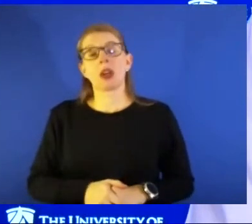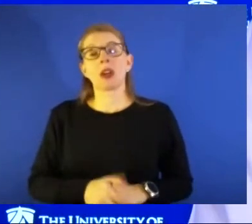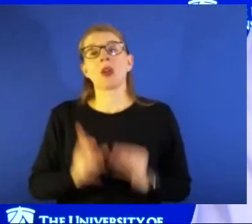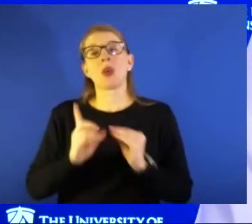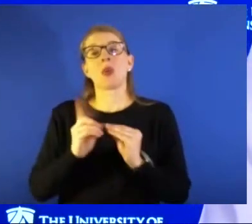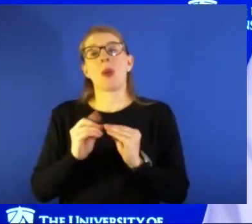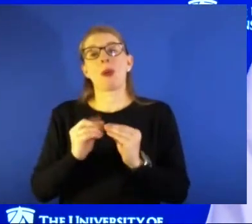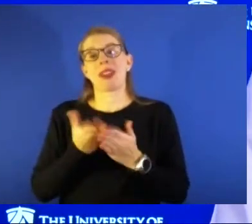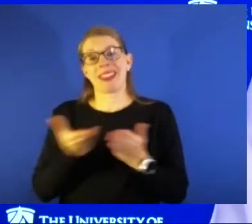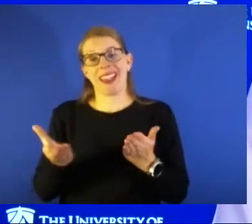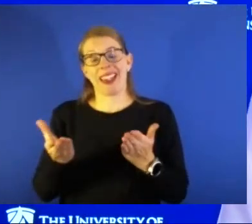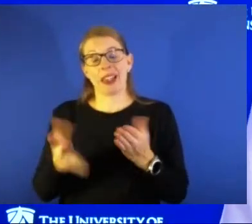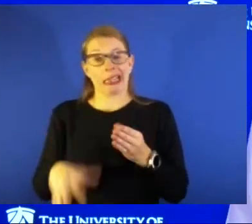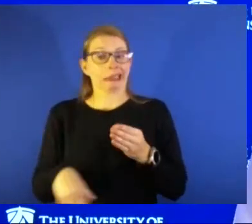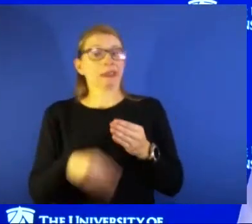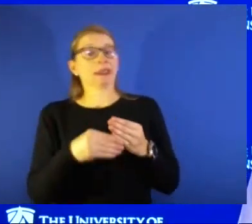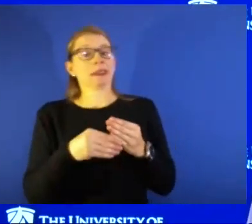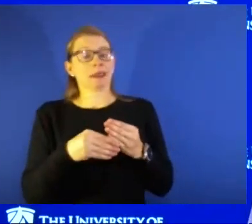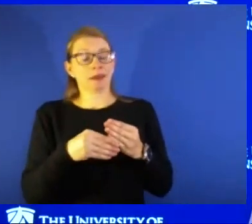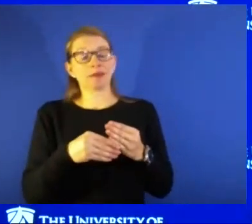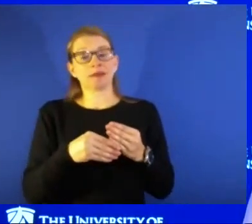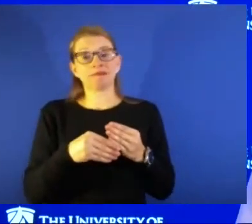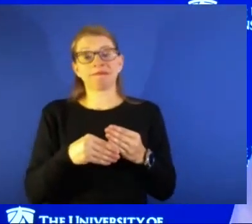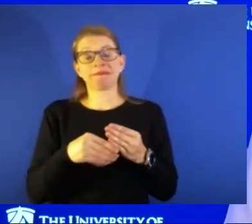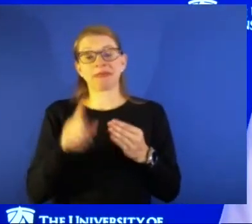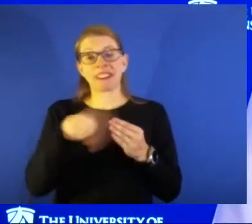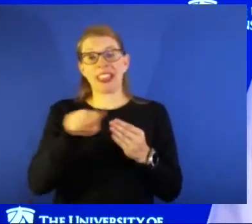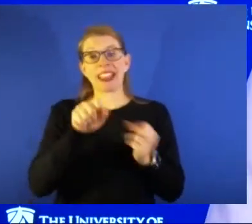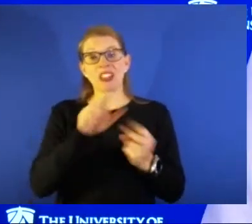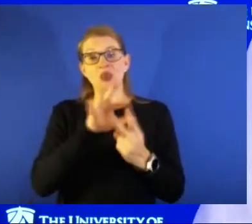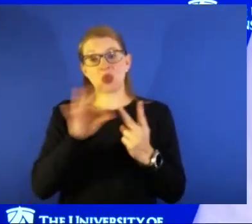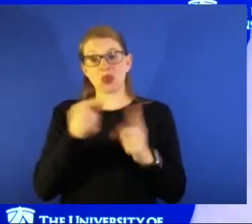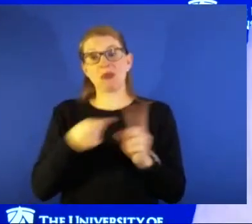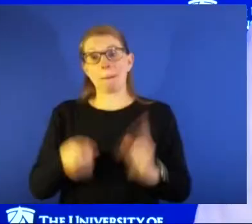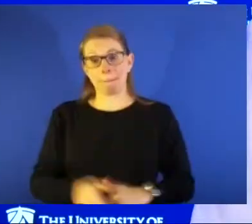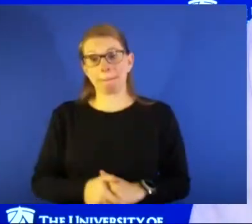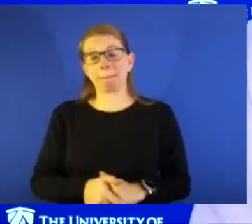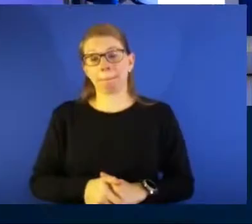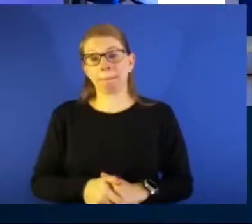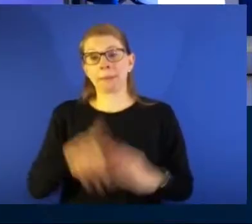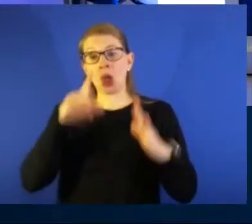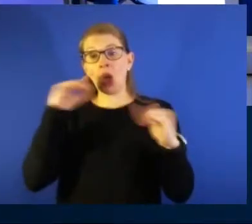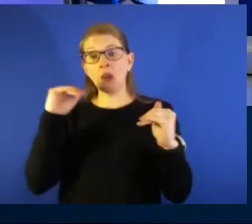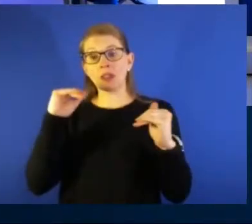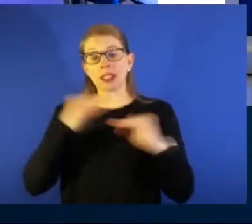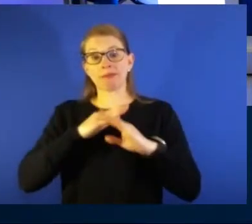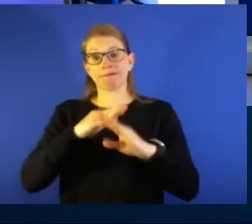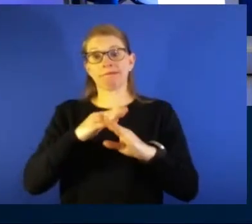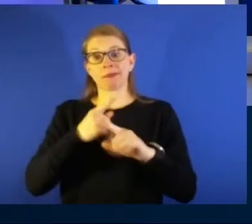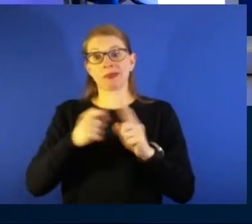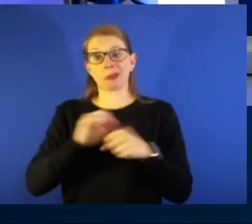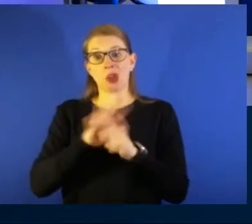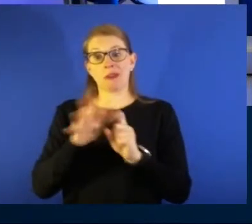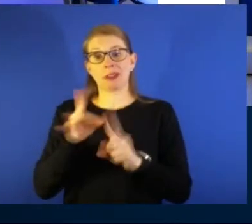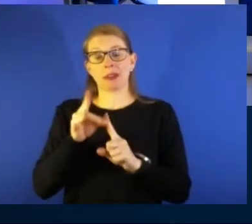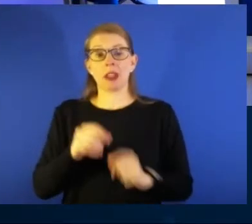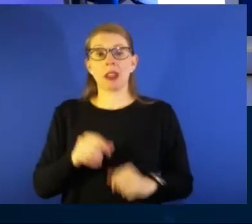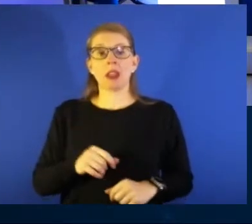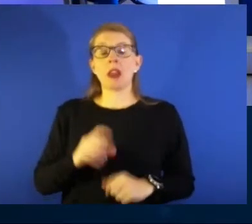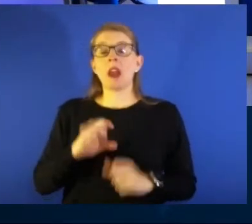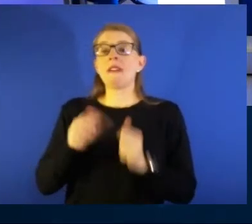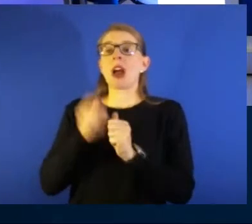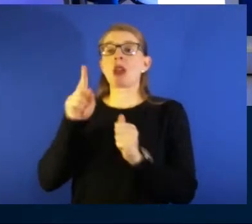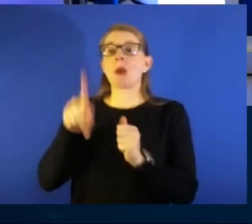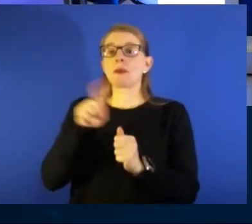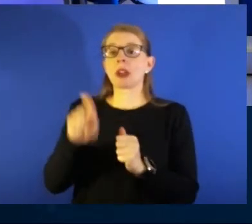thing, one more item that they can choose from to, again, hopefully get vaccinated. A couple more follow-up questions. When are you and Dr. Stites going to get your booster? People